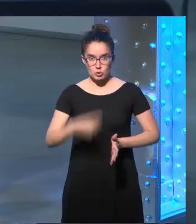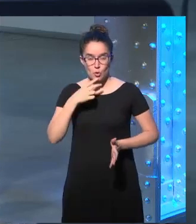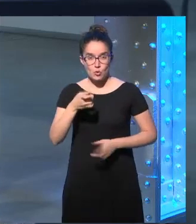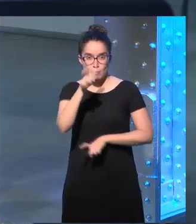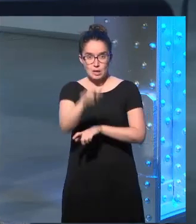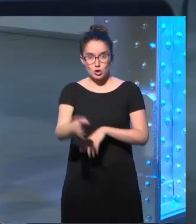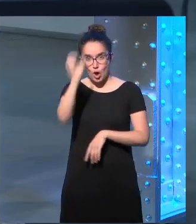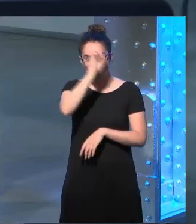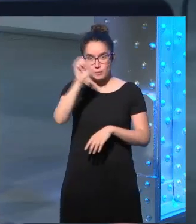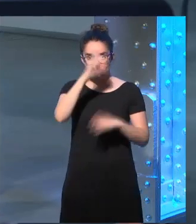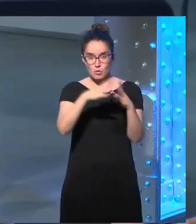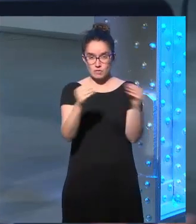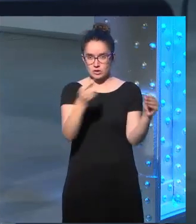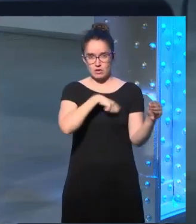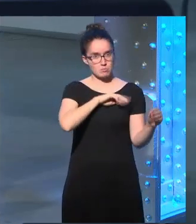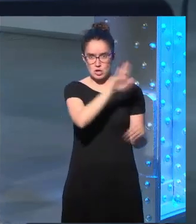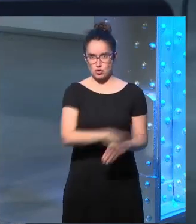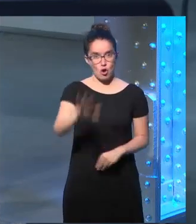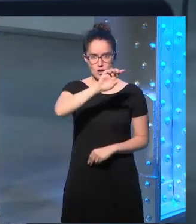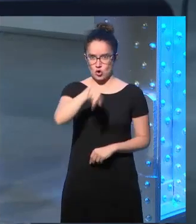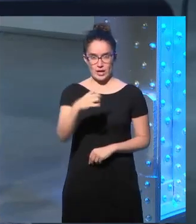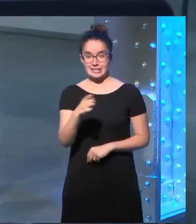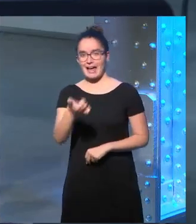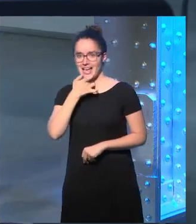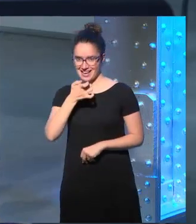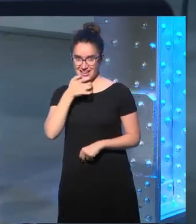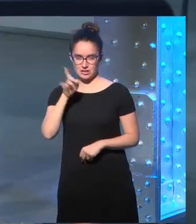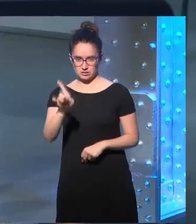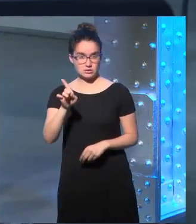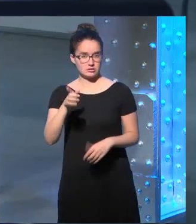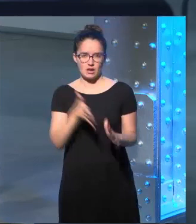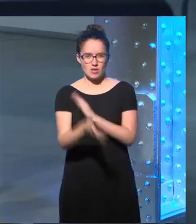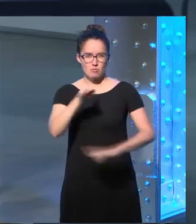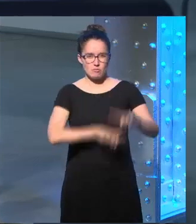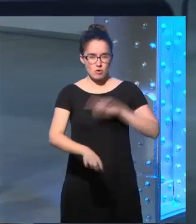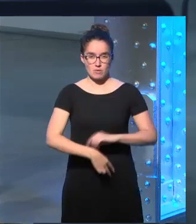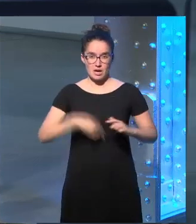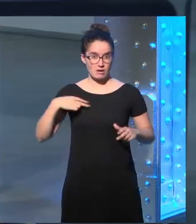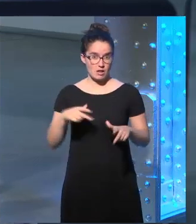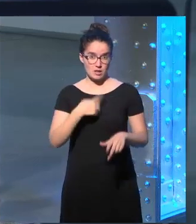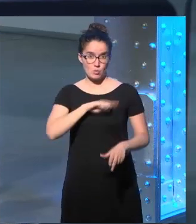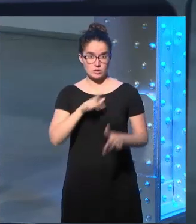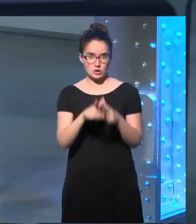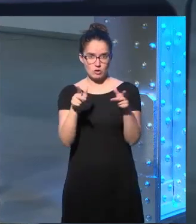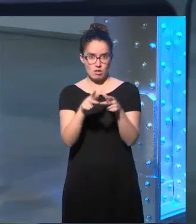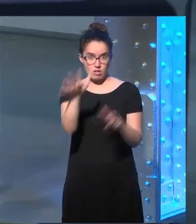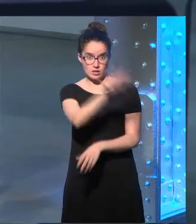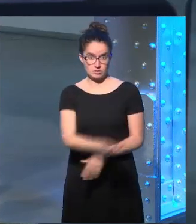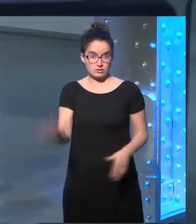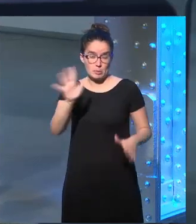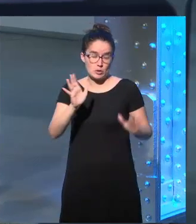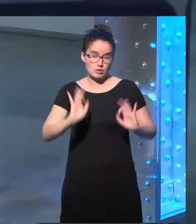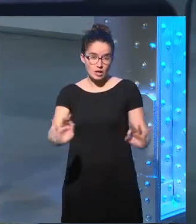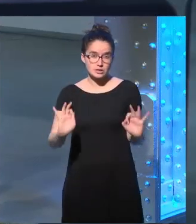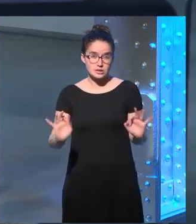Anglo-Saxon book. It wasn't somebody thinking about Spanish universities. I think this is a common problem